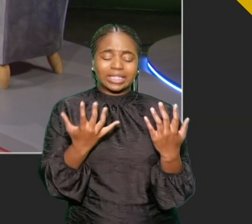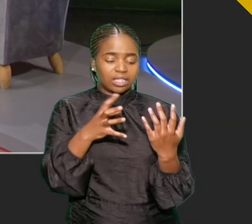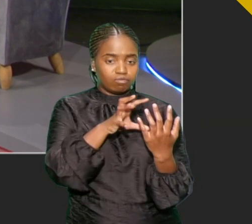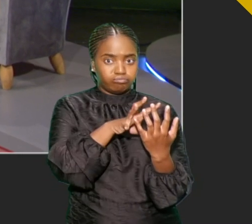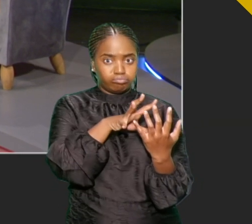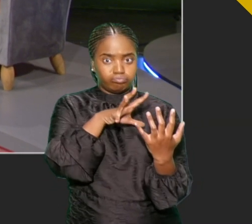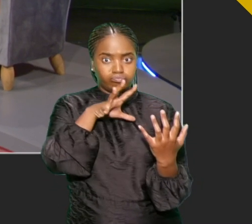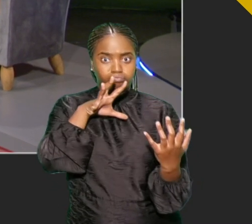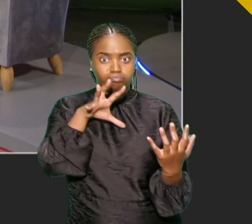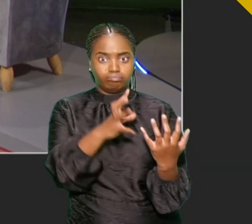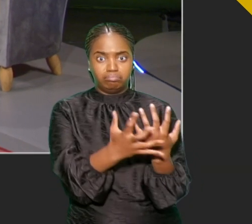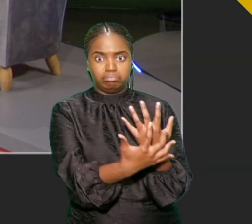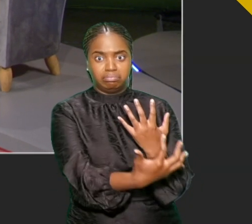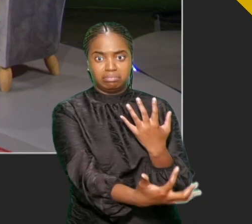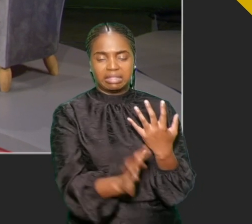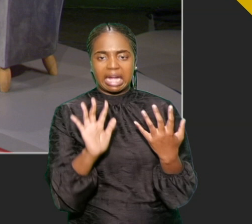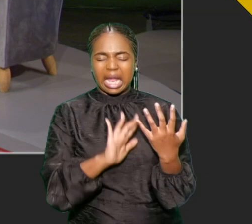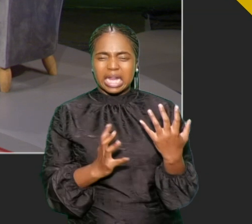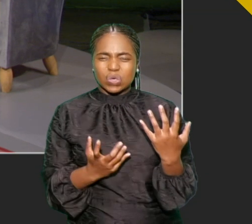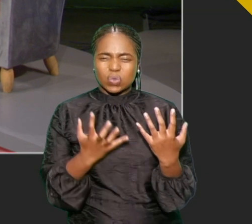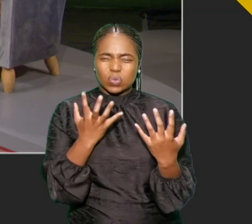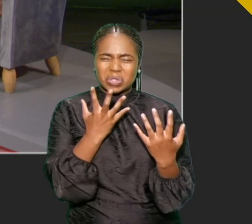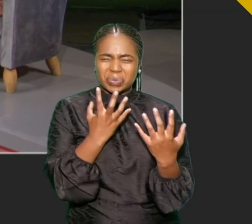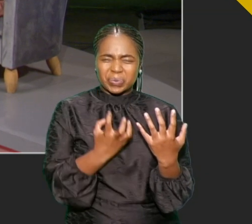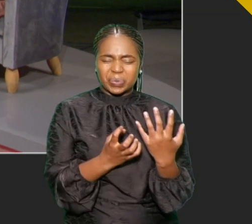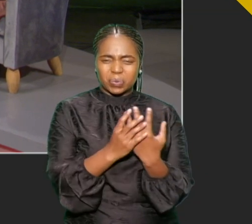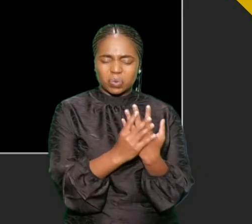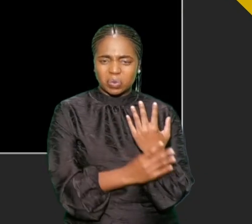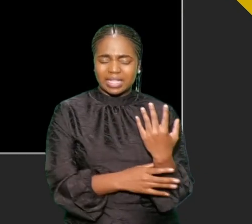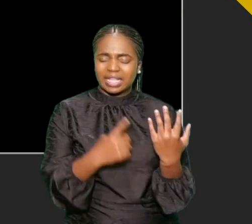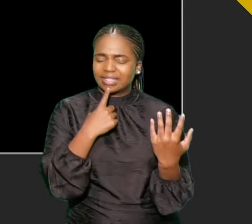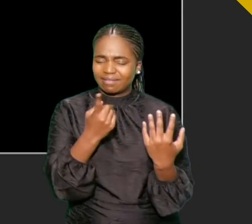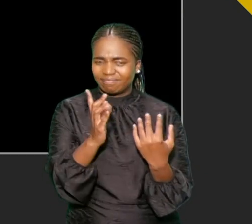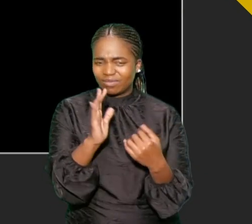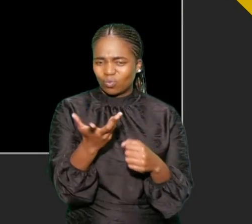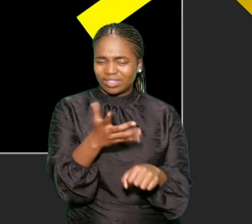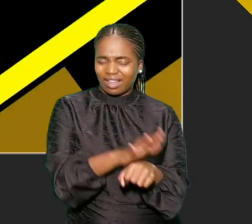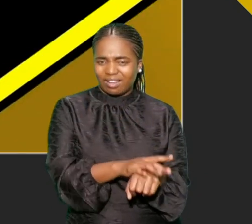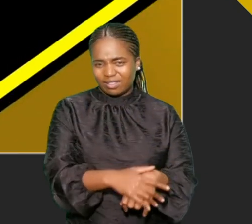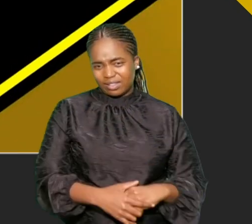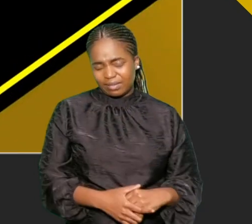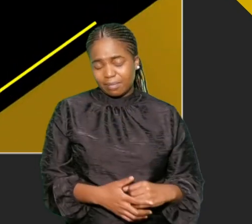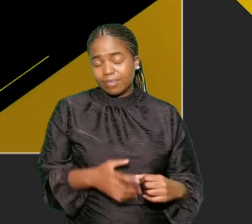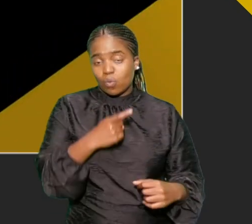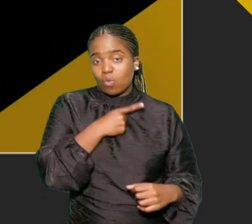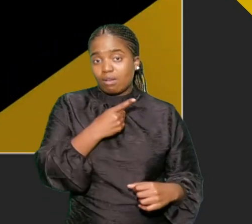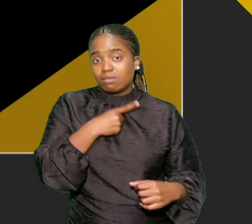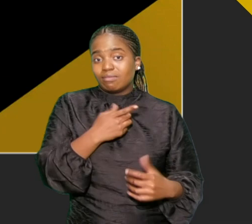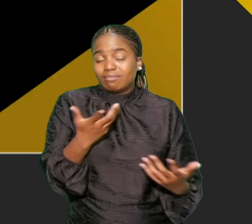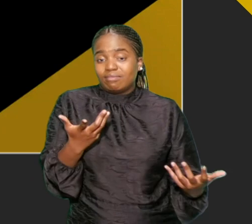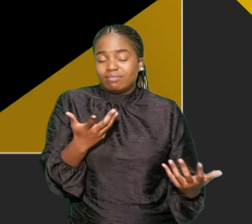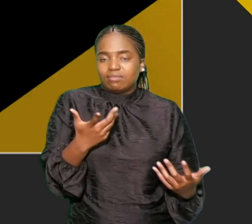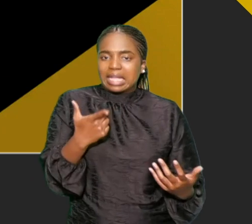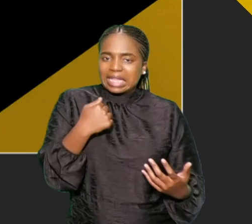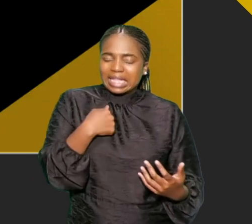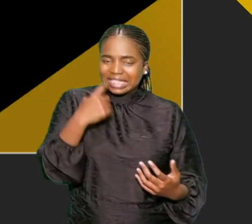swollen. The doctor told me that he's not going to make it. He's dying because they are suspecting